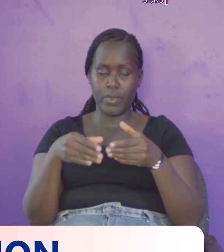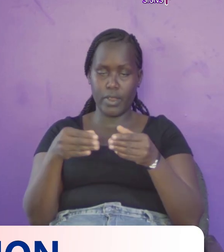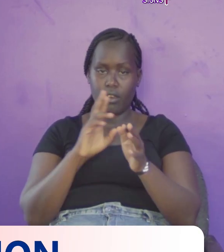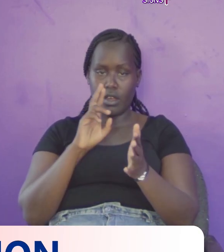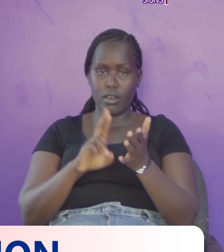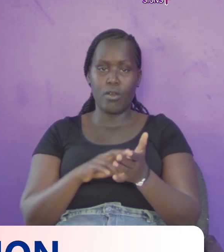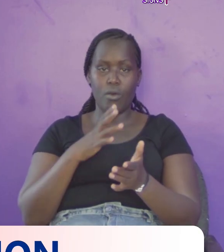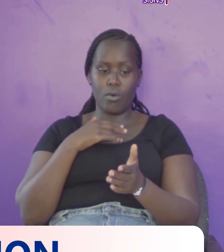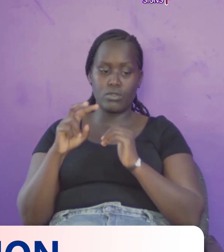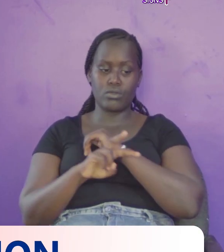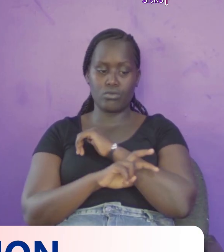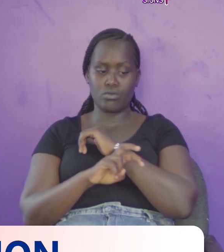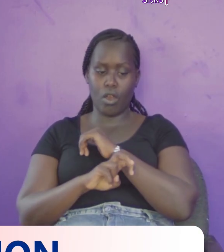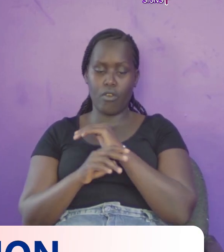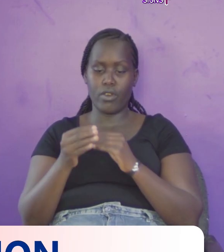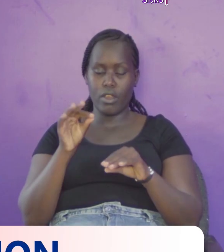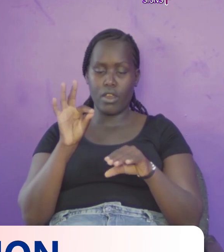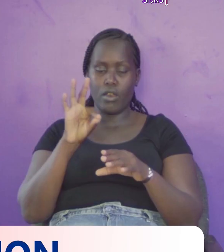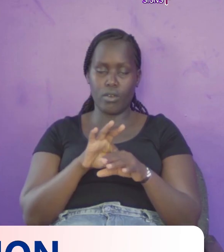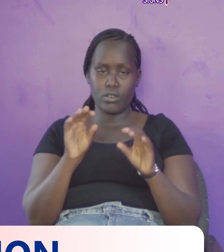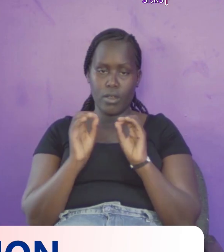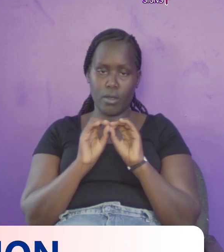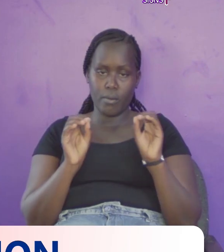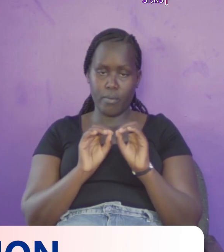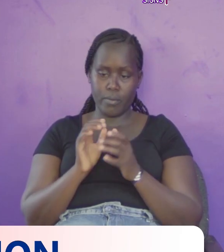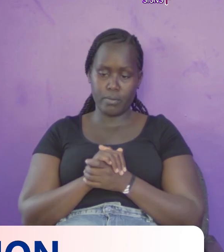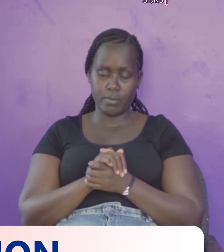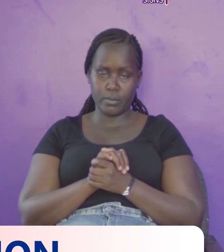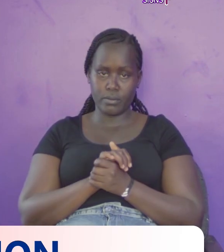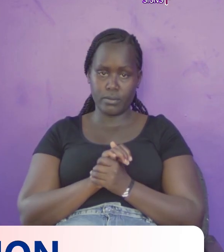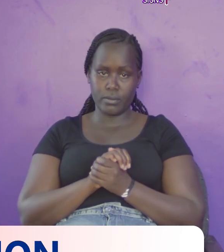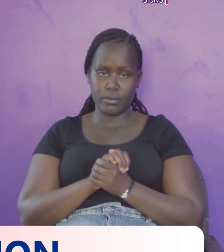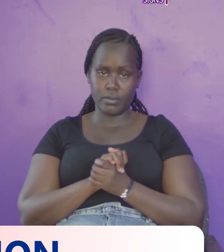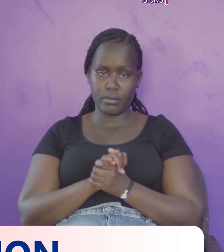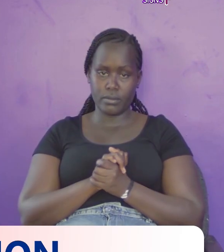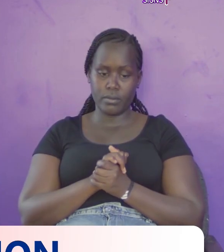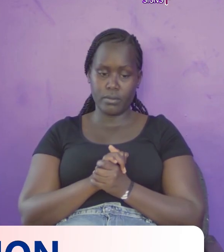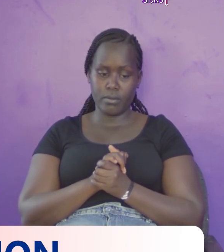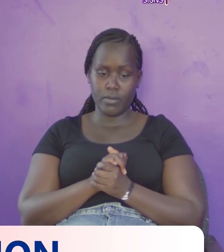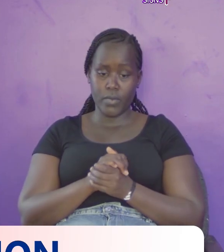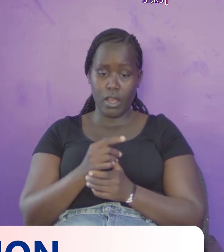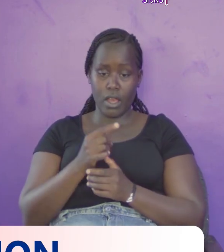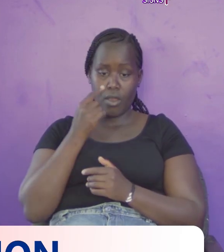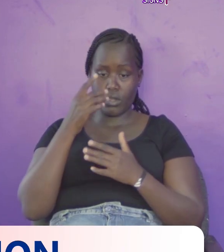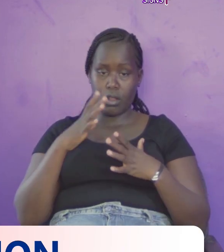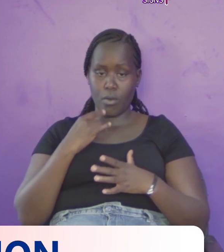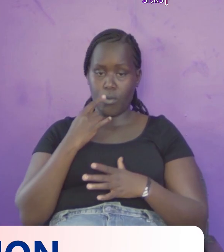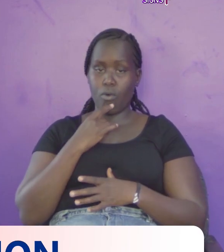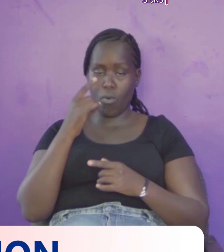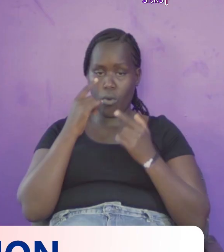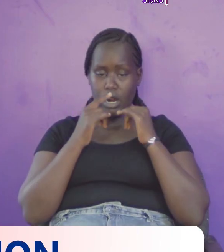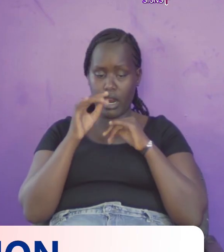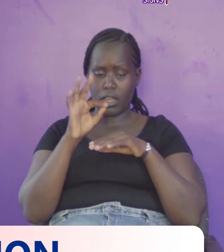Hatutaki tuibiane makura. Mr. Jonah, can I tell you something? Right. Unaona watu wenye wanalia wameibiwa